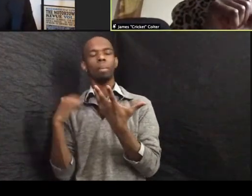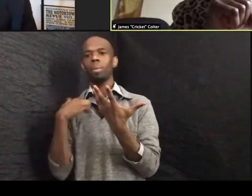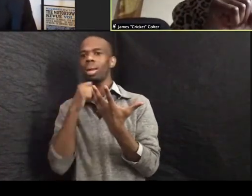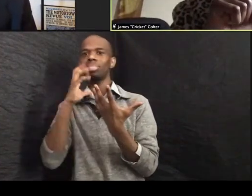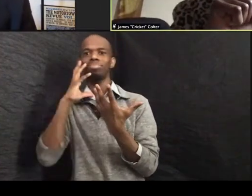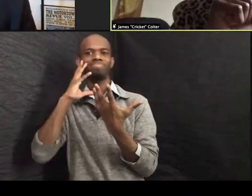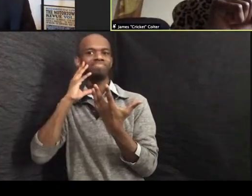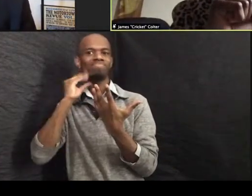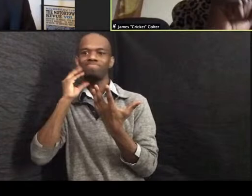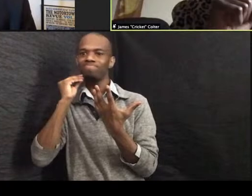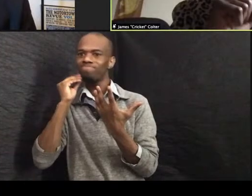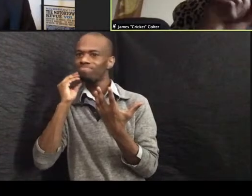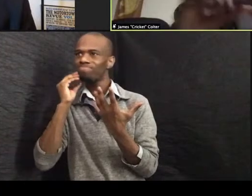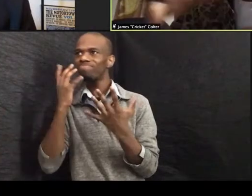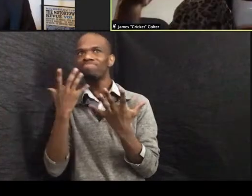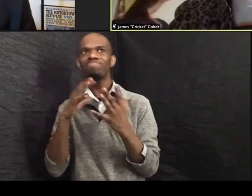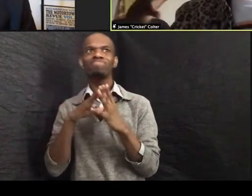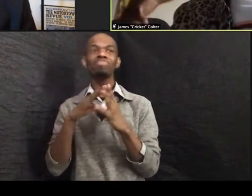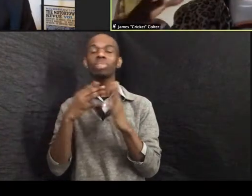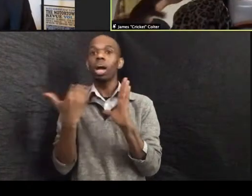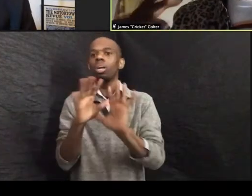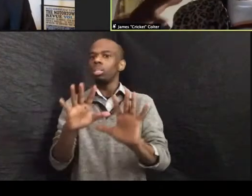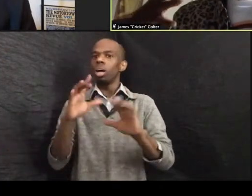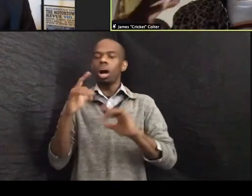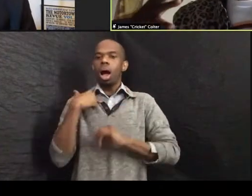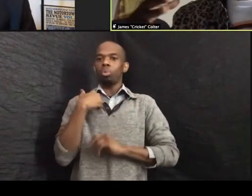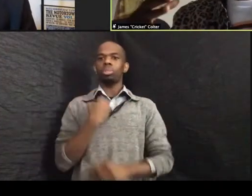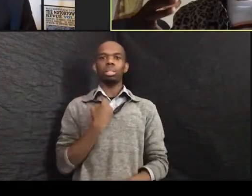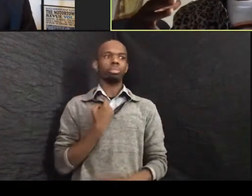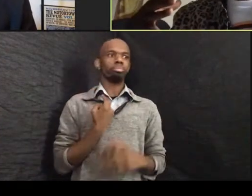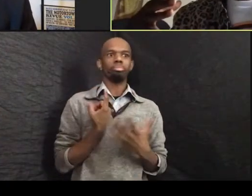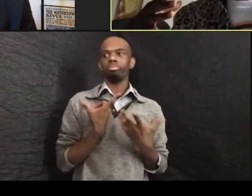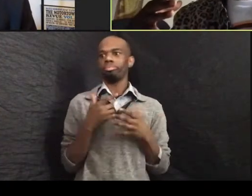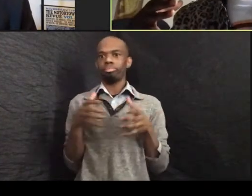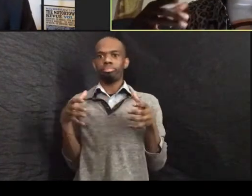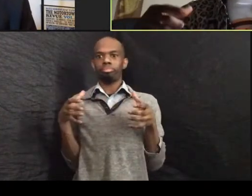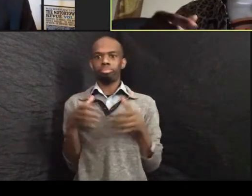whole, again, I was insulated being in an all Black